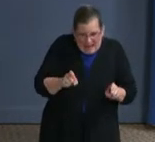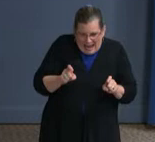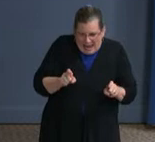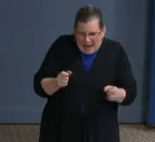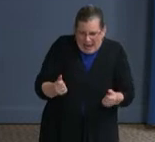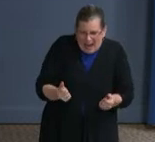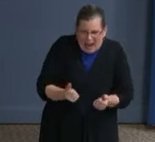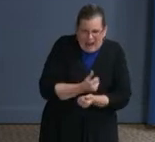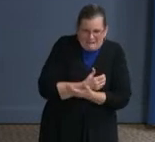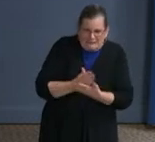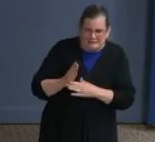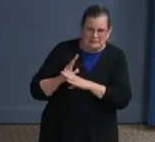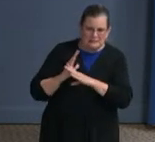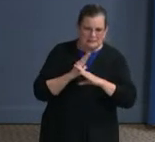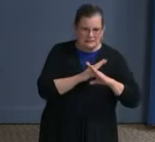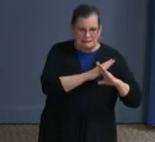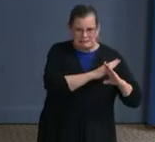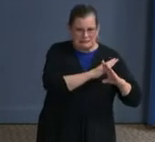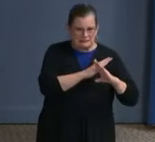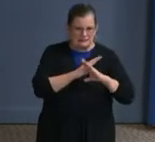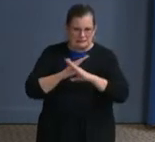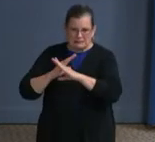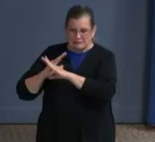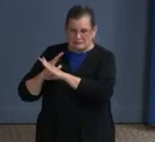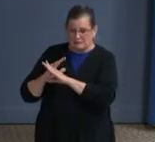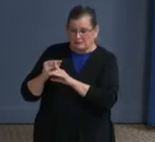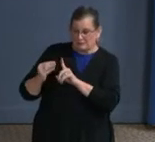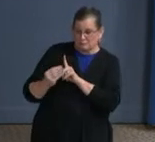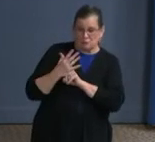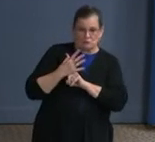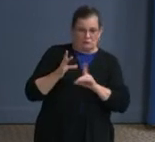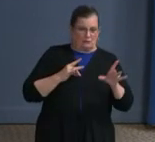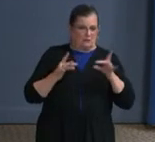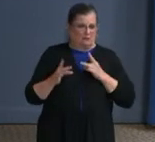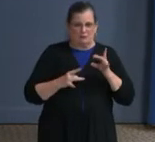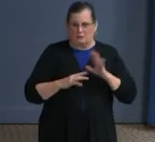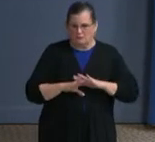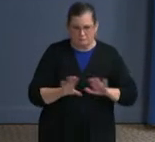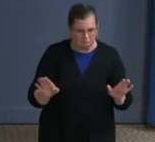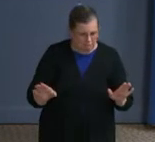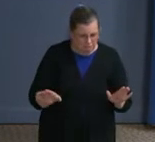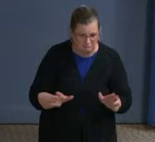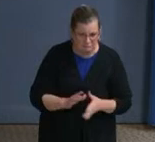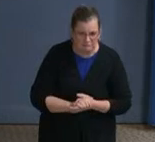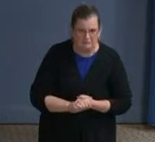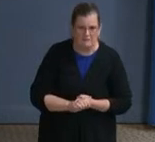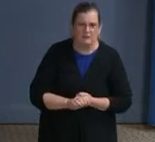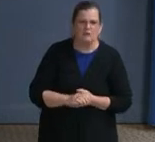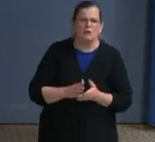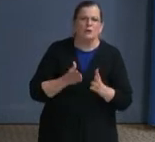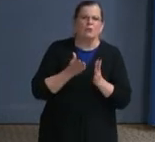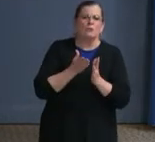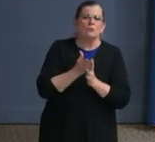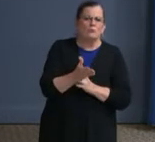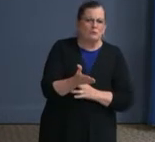we can to prevent exposure to the virus. And through contact tracing, we have a sense